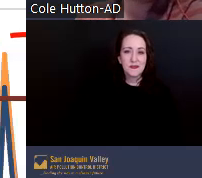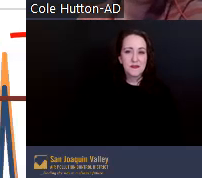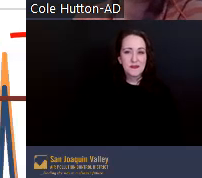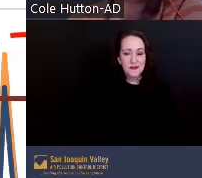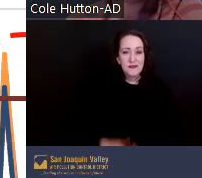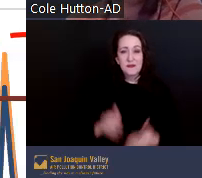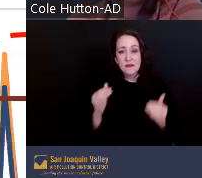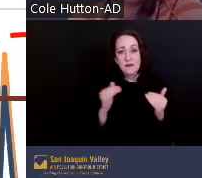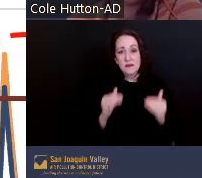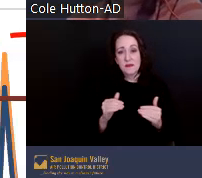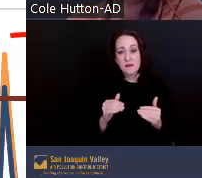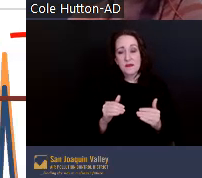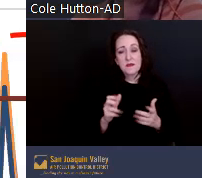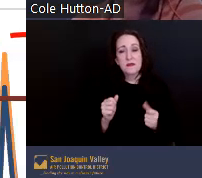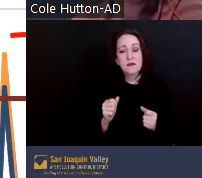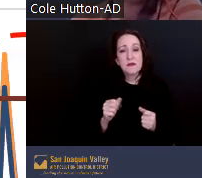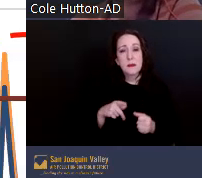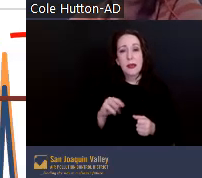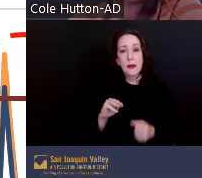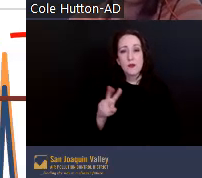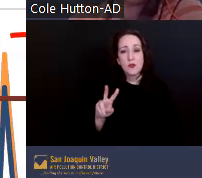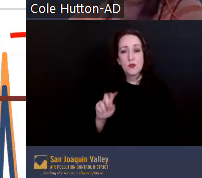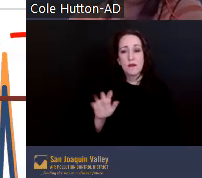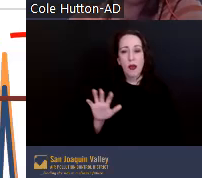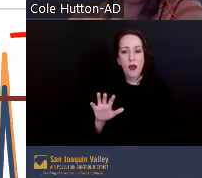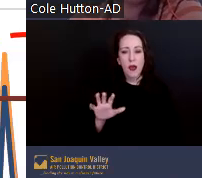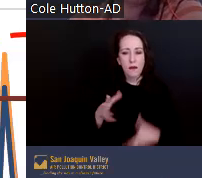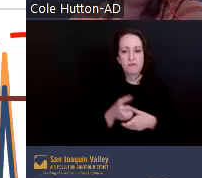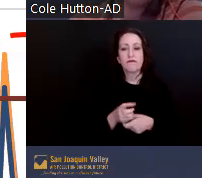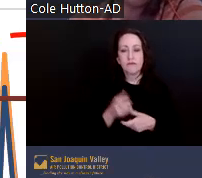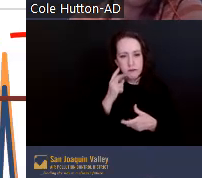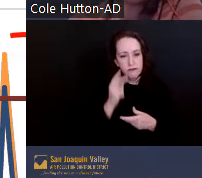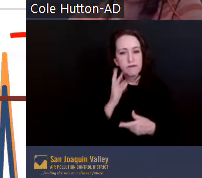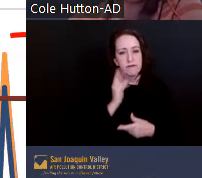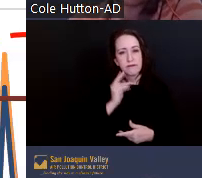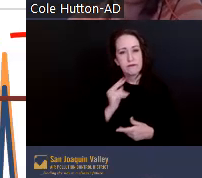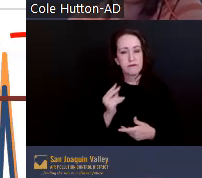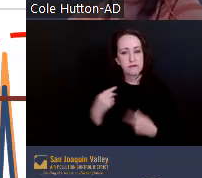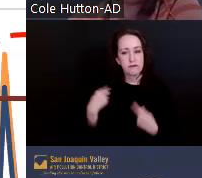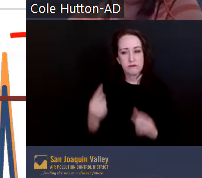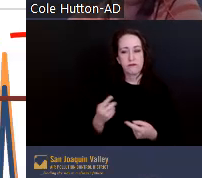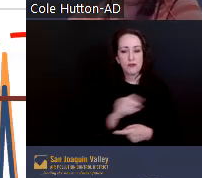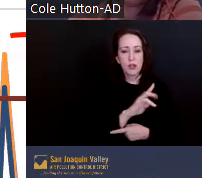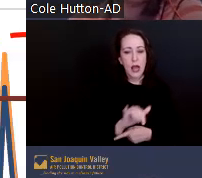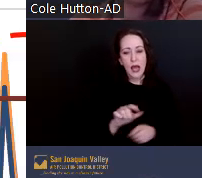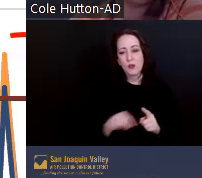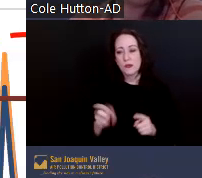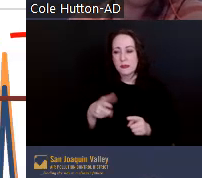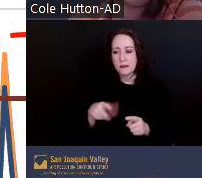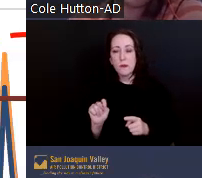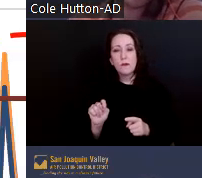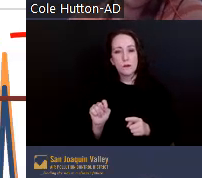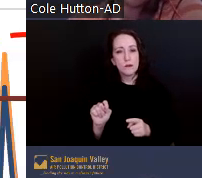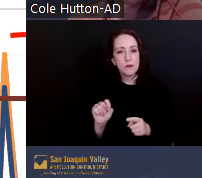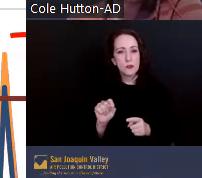And then getting into some of the PM 2.5 concentrations that we experienced over the July to September period. You